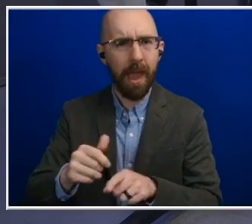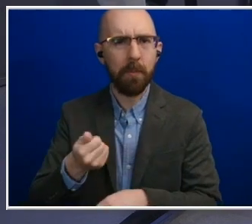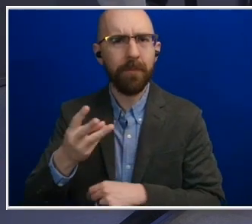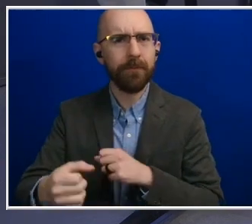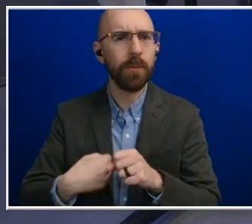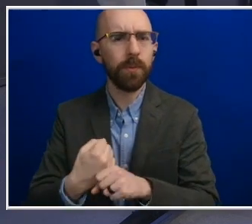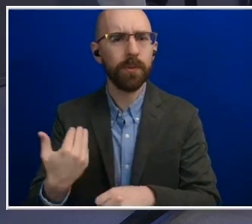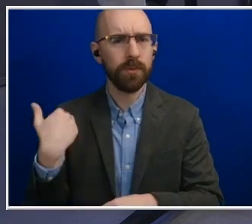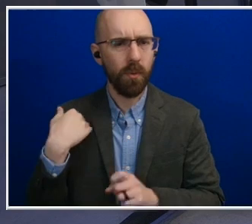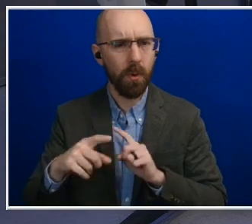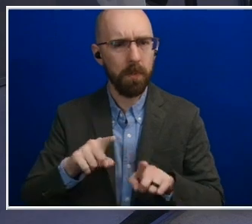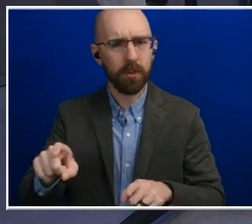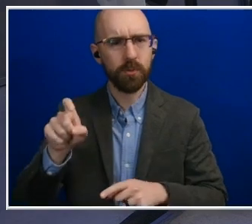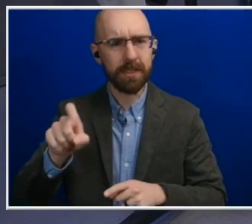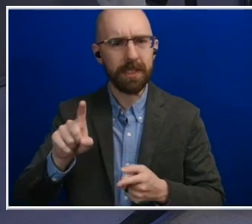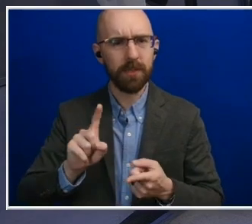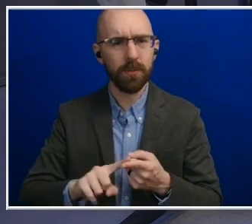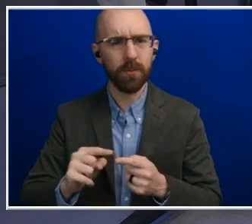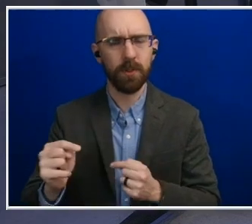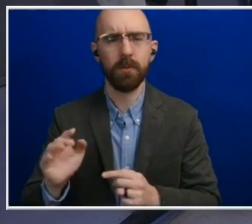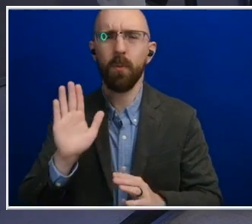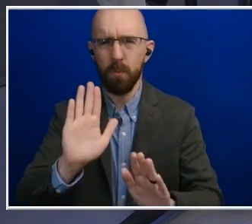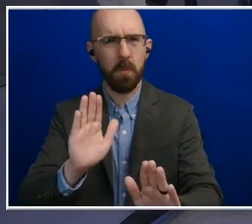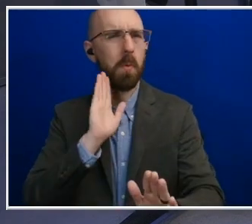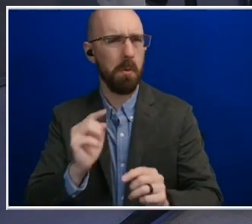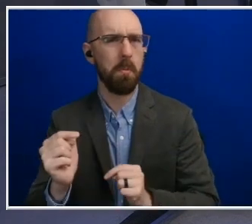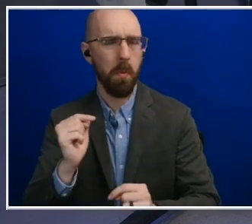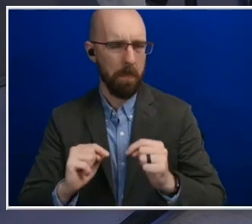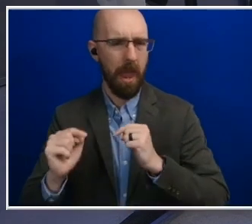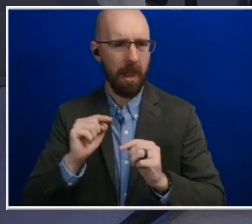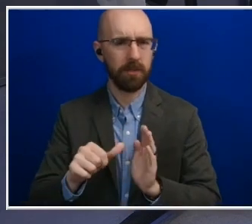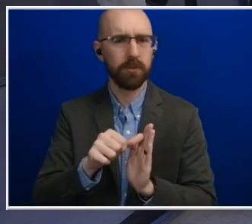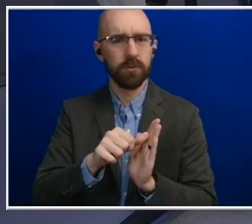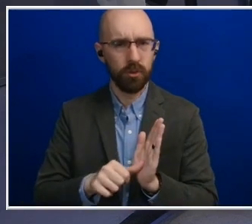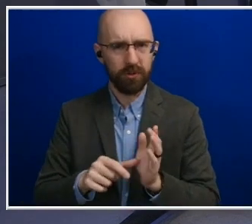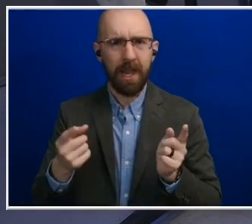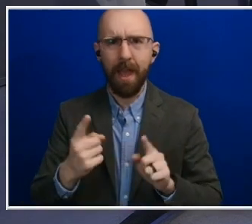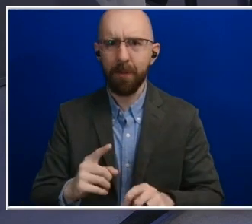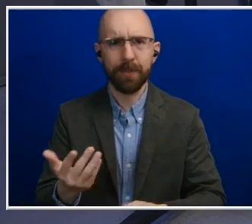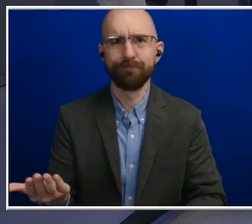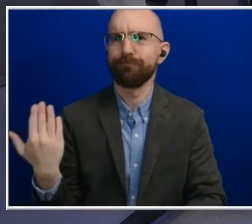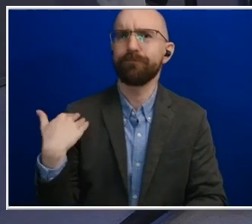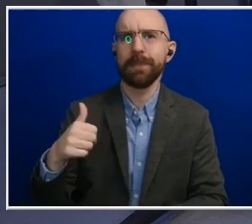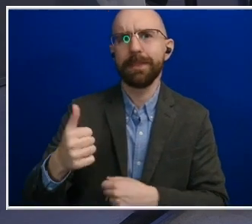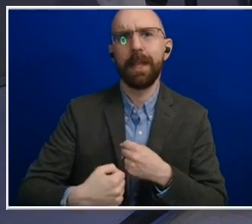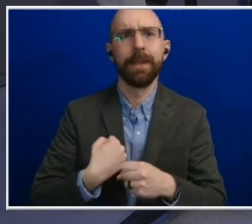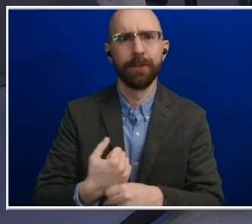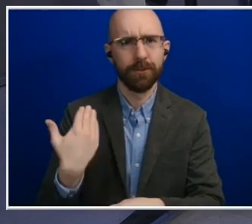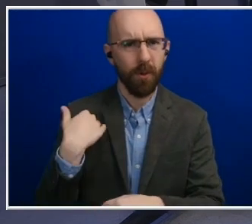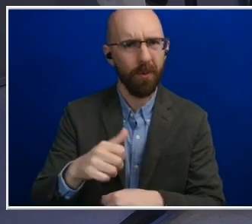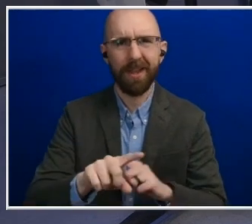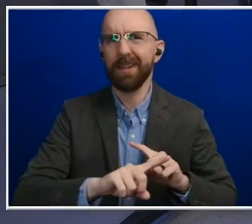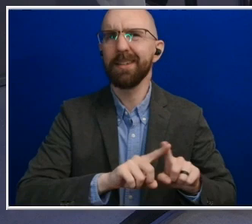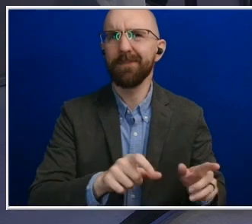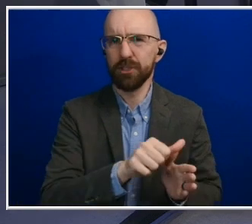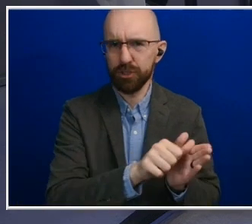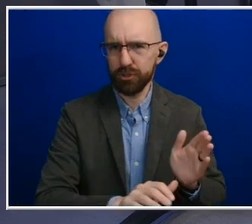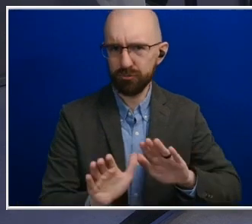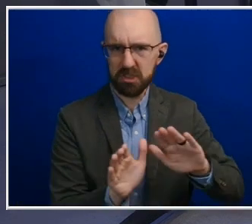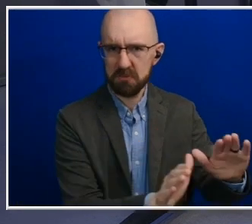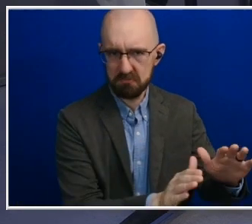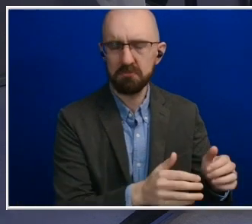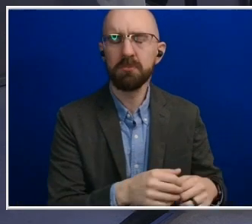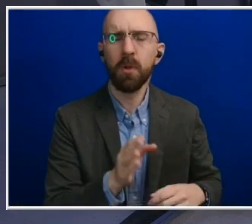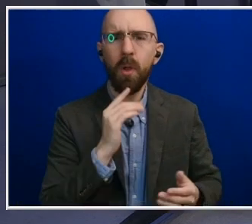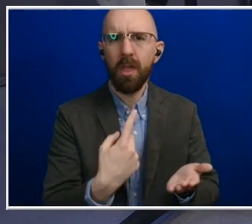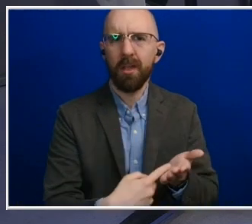needed to rewind. Let's rewind the surgery. This happened about 10 years ago. It was another surgery that you had. Yes. So let's talk about that. This all